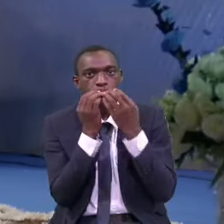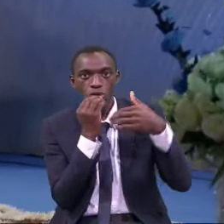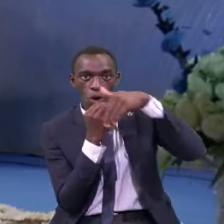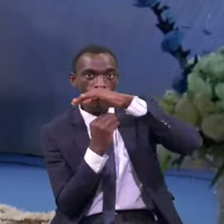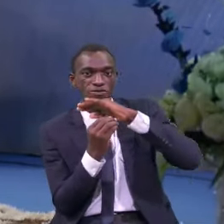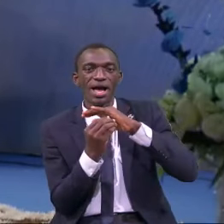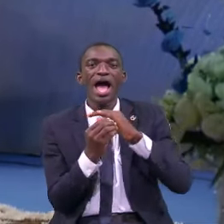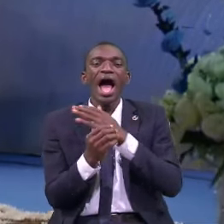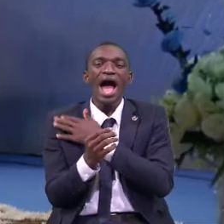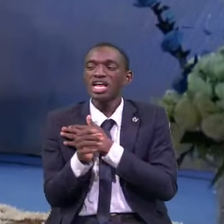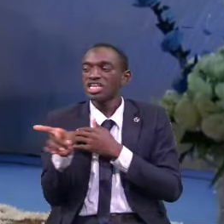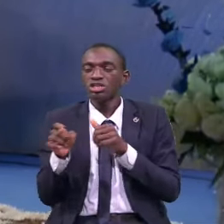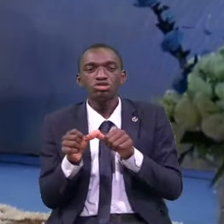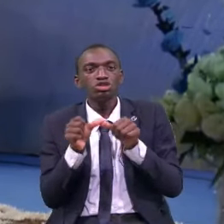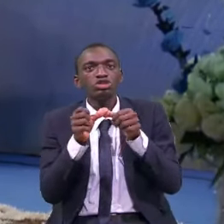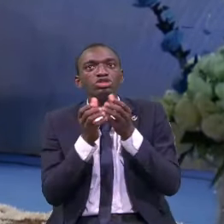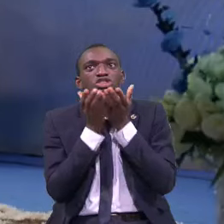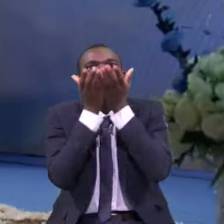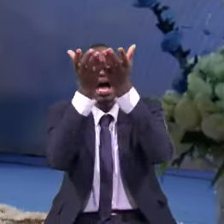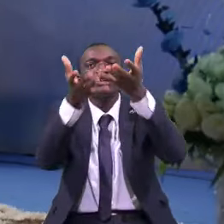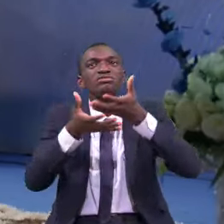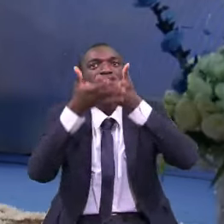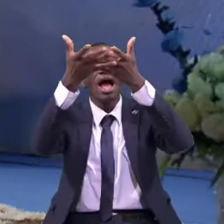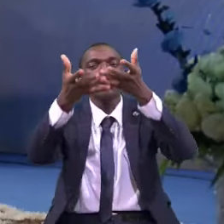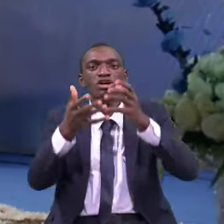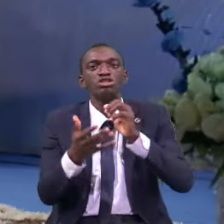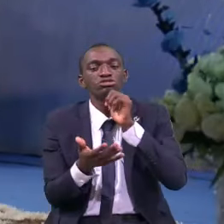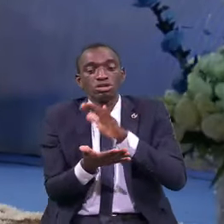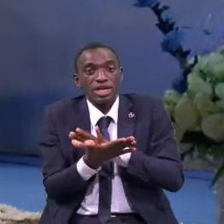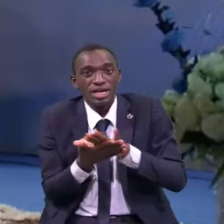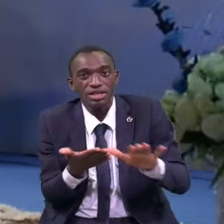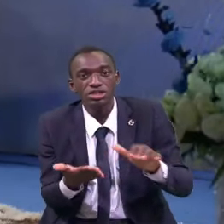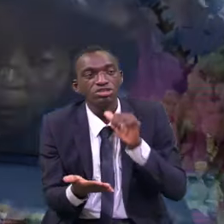shouting, unclean, unclean.